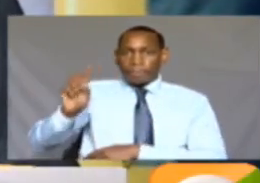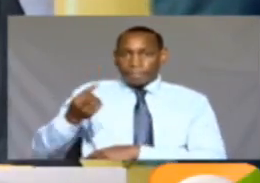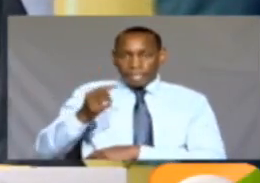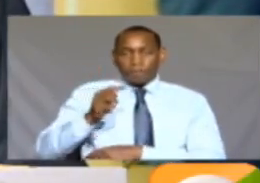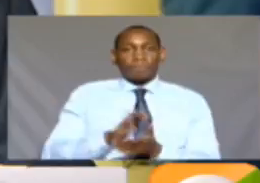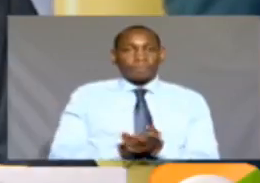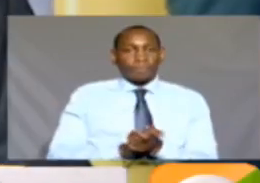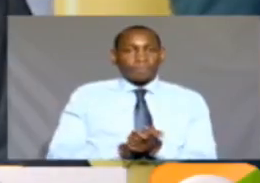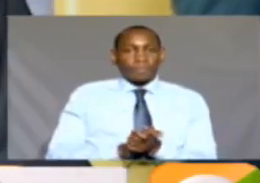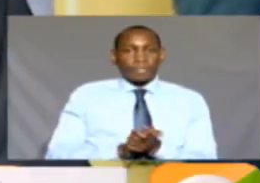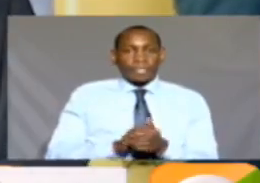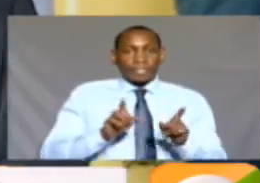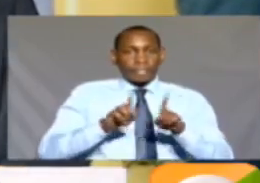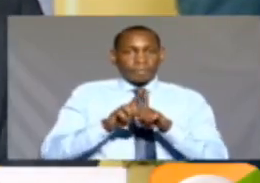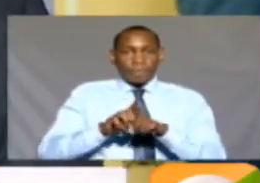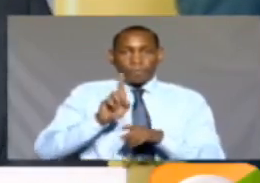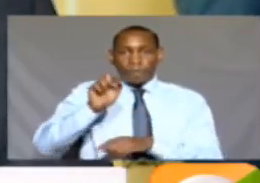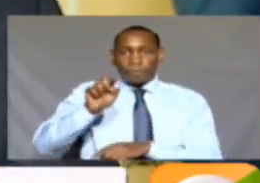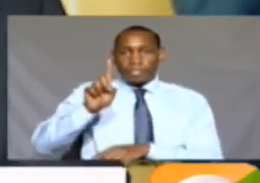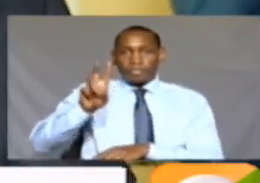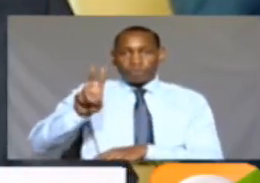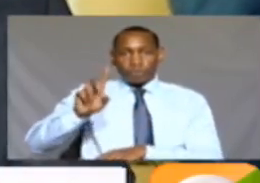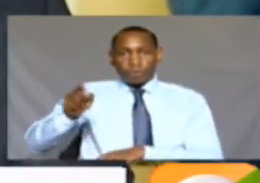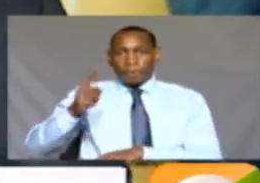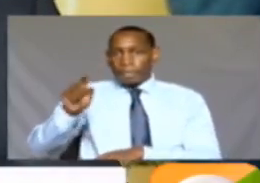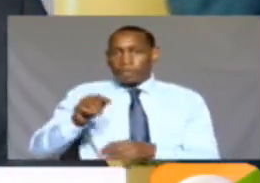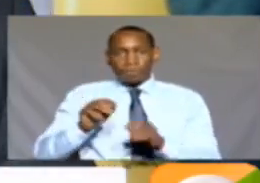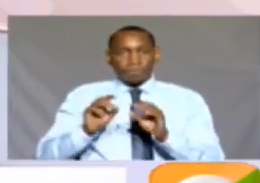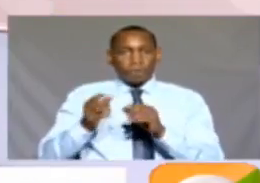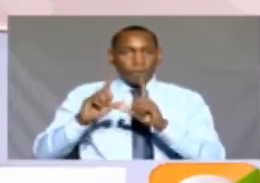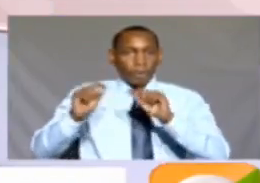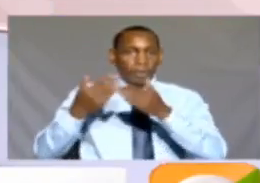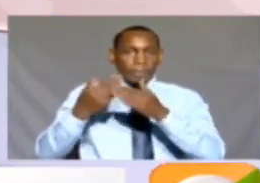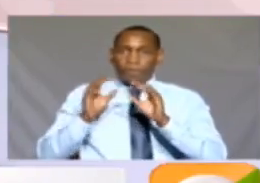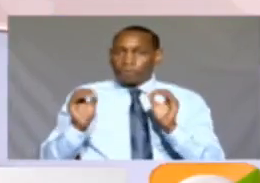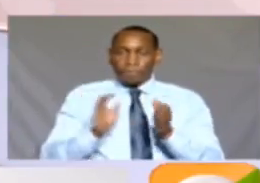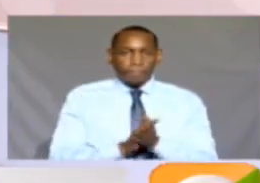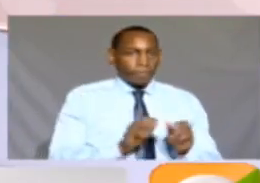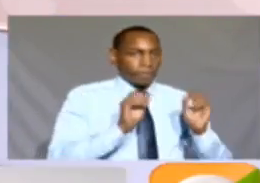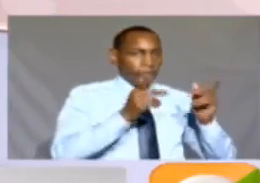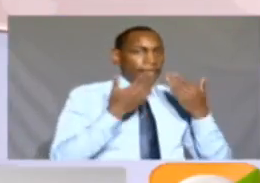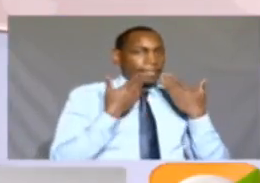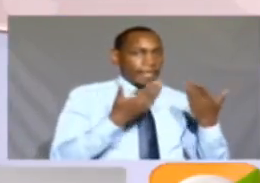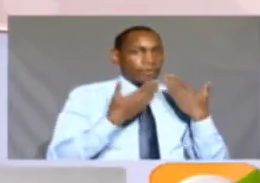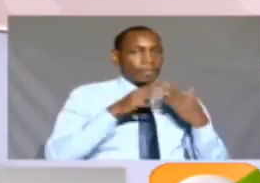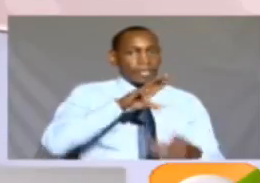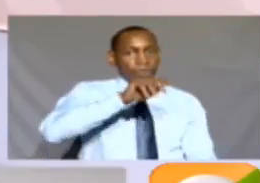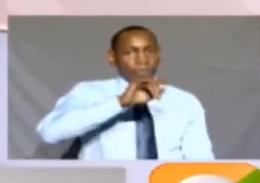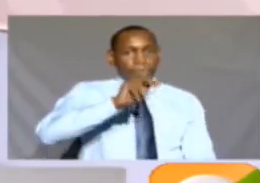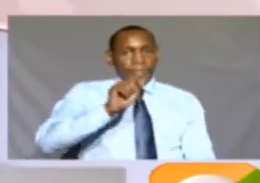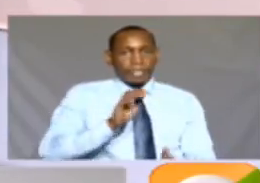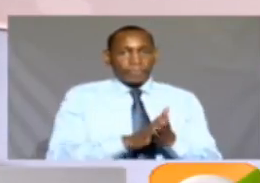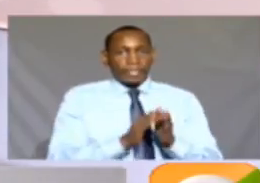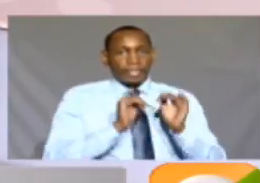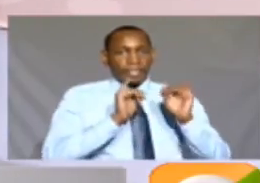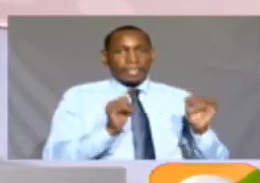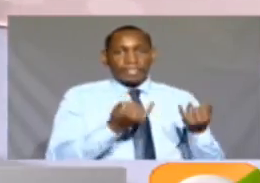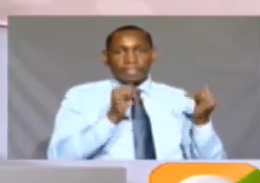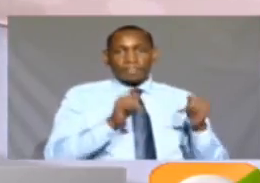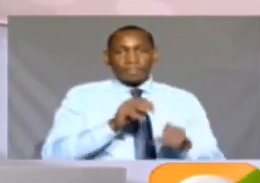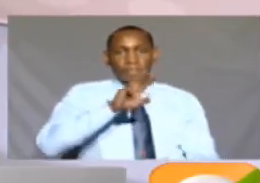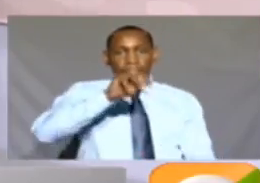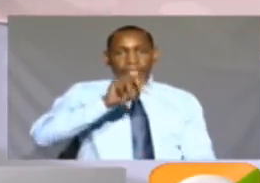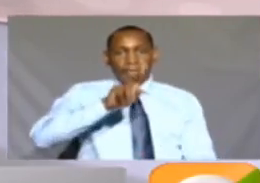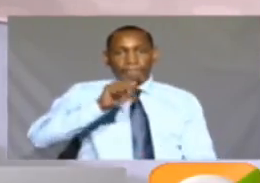1 million Kenya shillings, and it's not 1.2 million shillings, as you say, Trevor. All right. Thanks, Mike. Mike Okinyi there with the latest from the